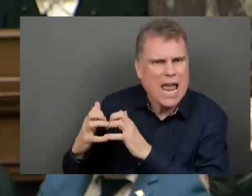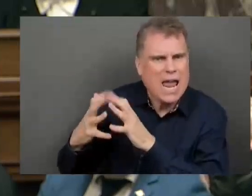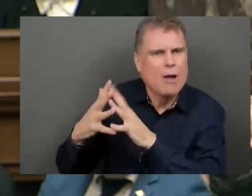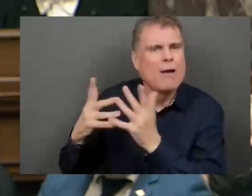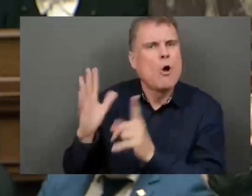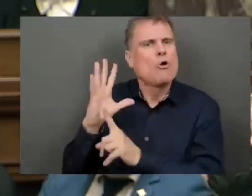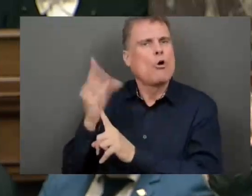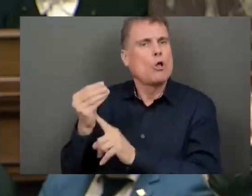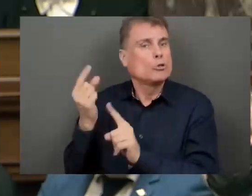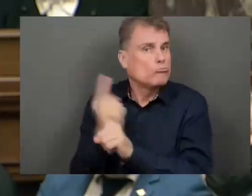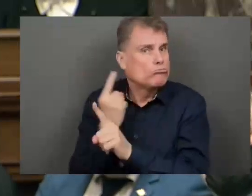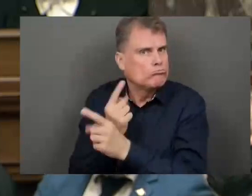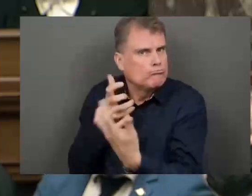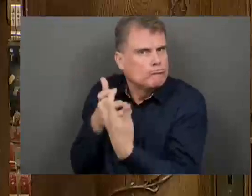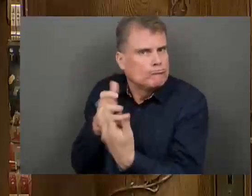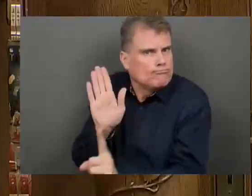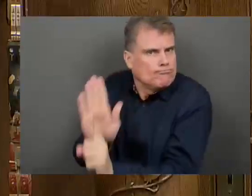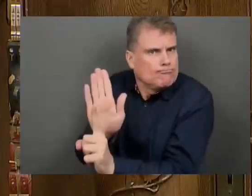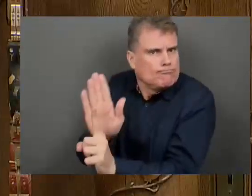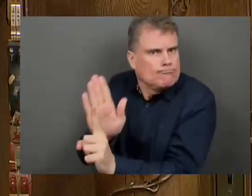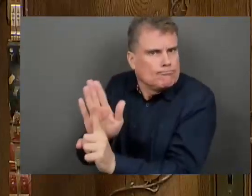better.